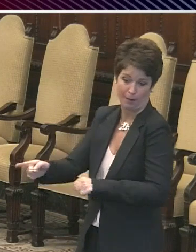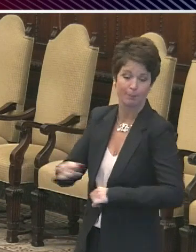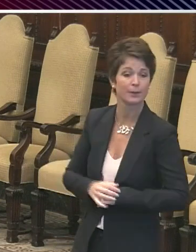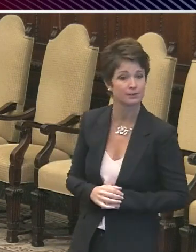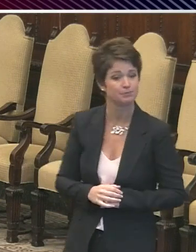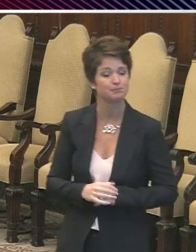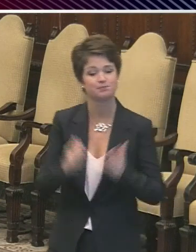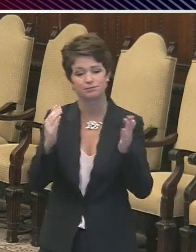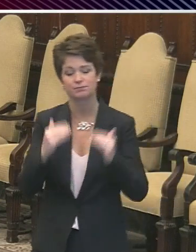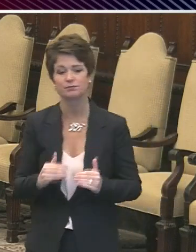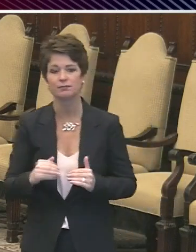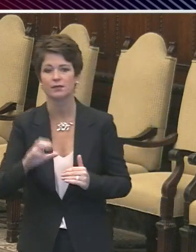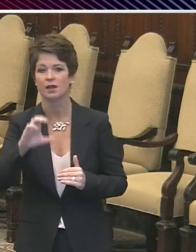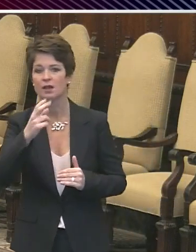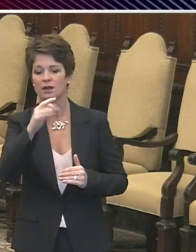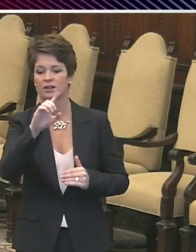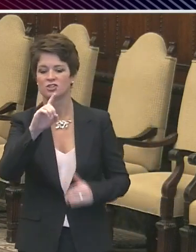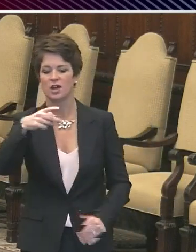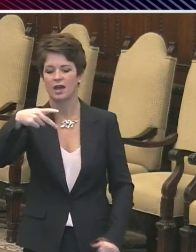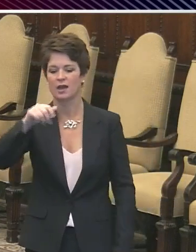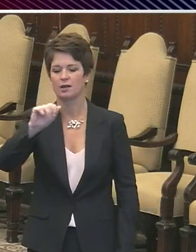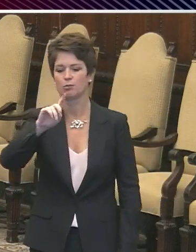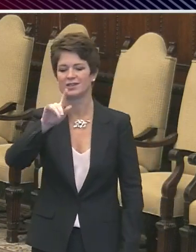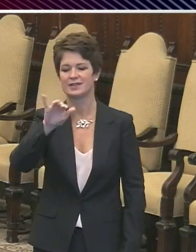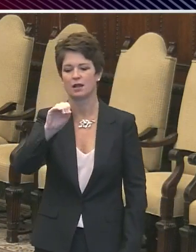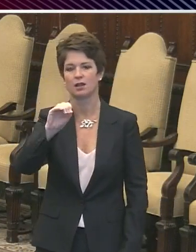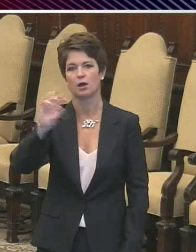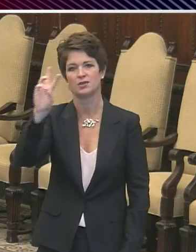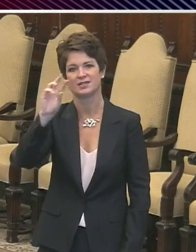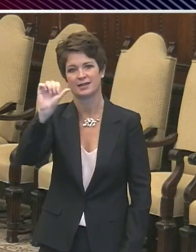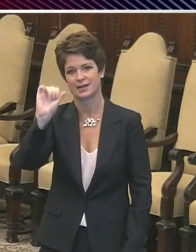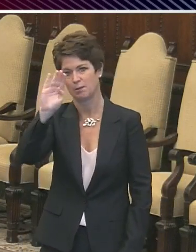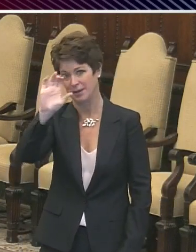We're going to go now to Chad Pradelli of 6ABC.